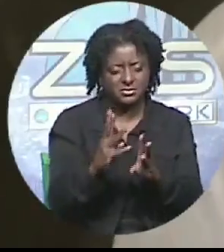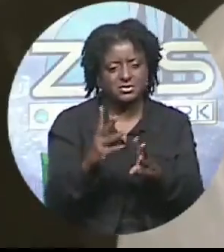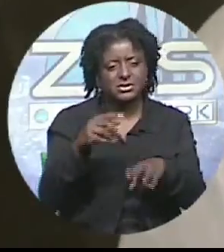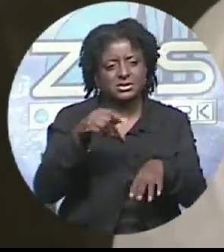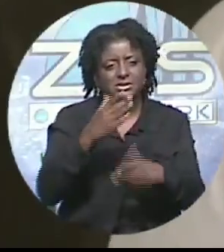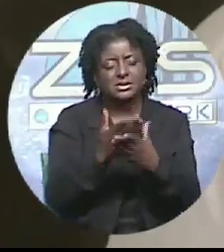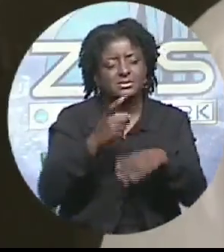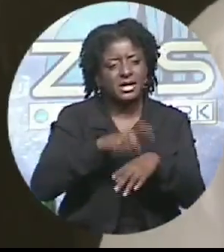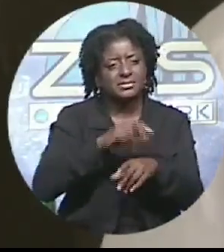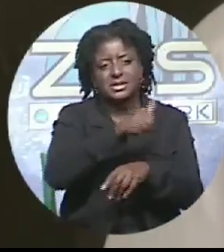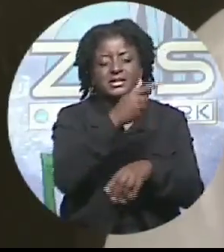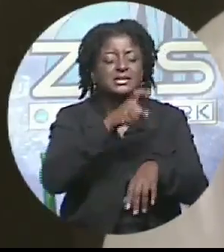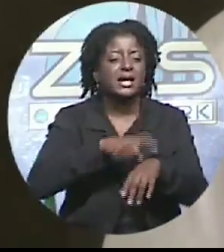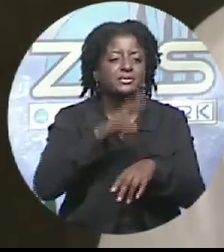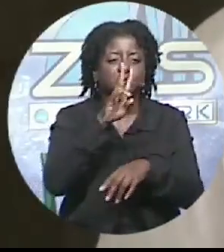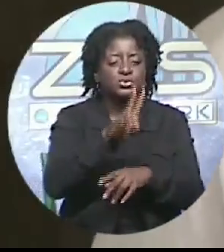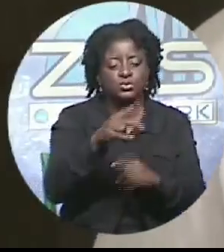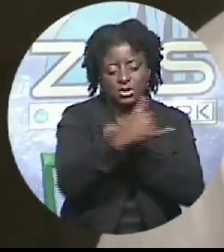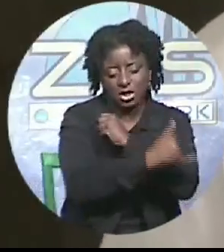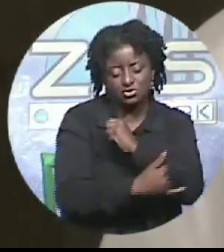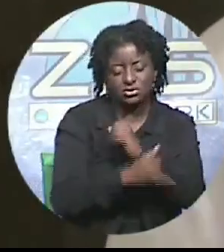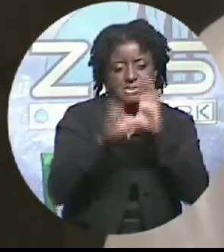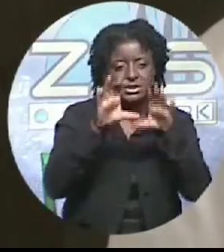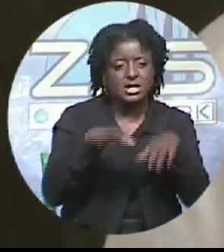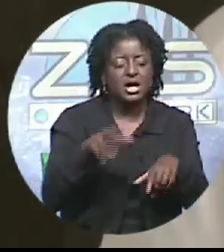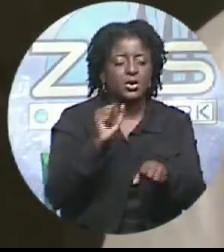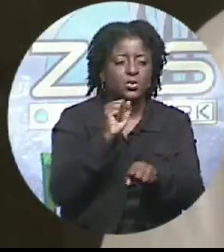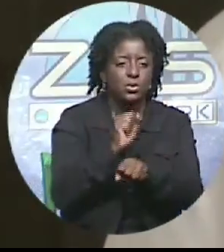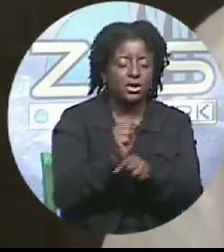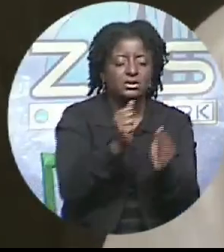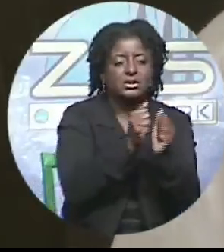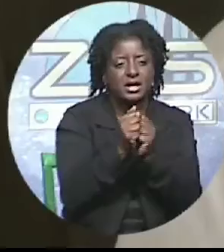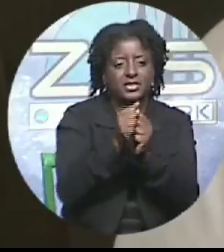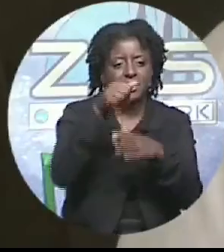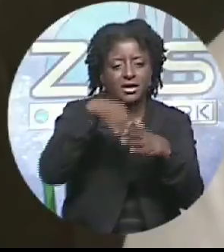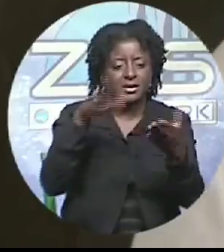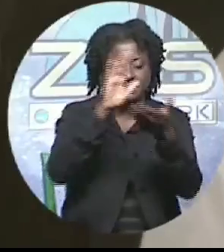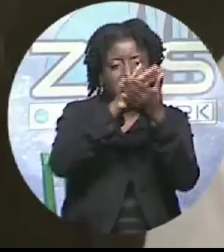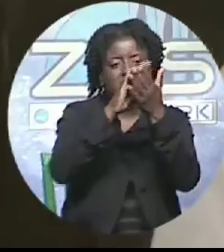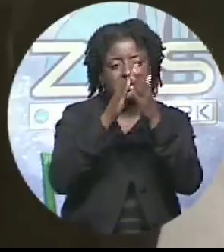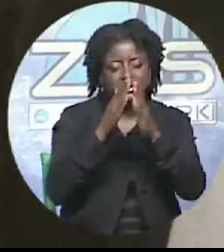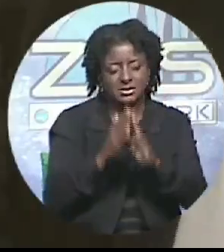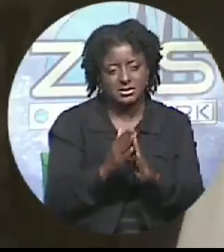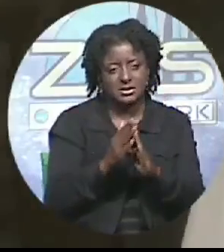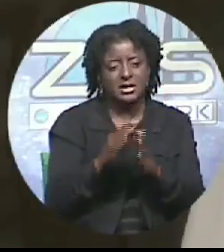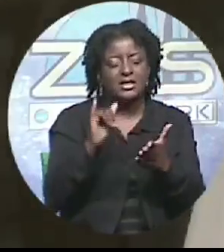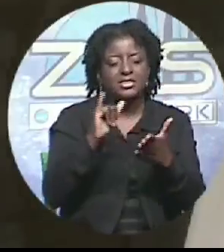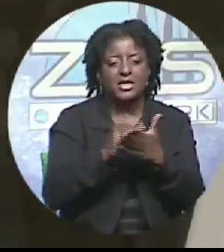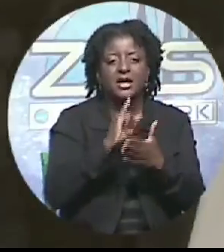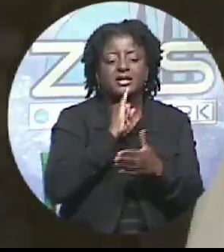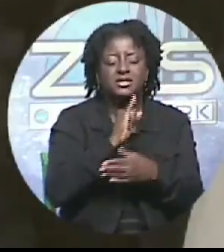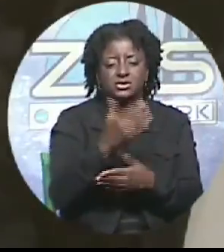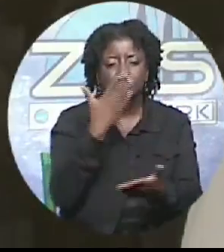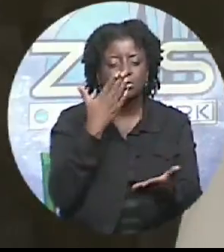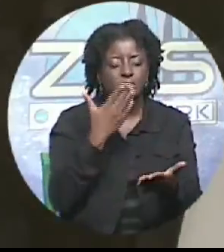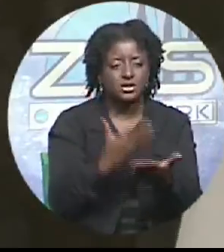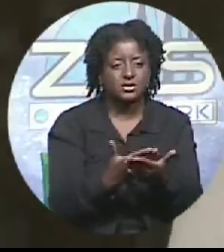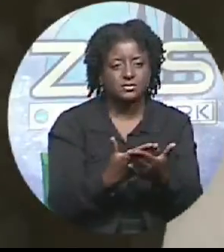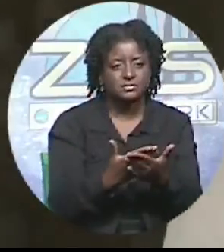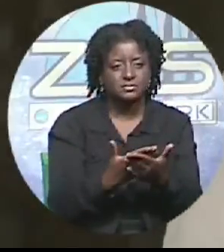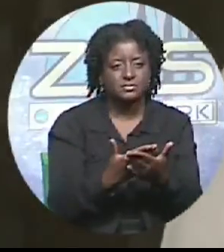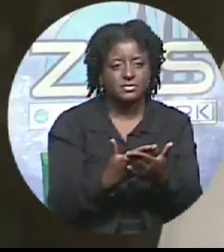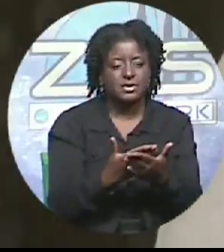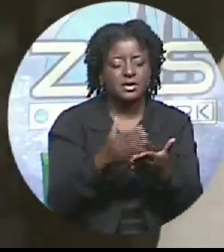anytime two countries can work together in peace and harmony, that is good. That is very good. That will do nothing